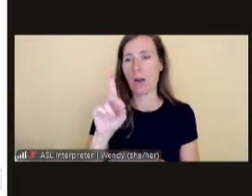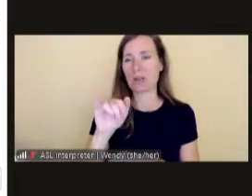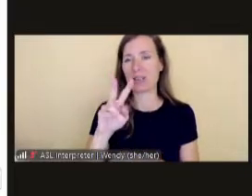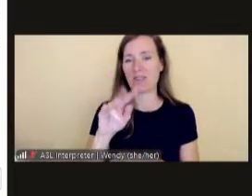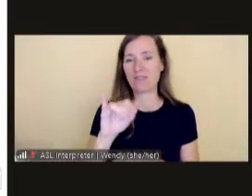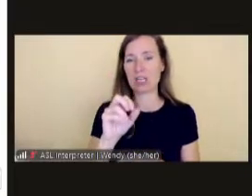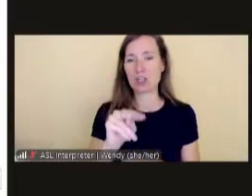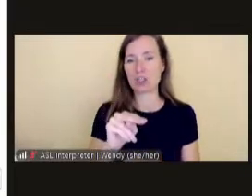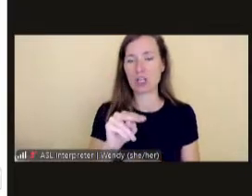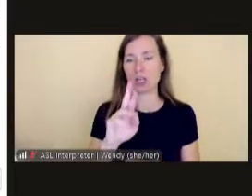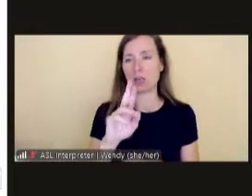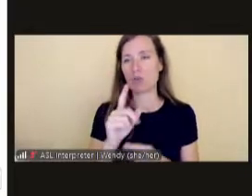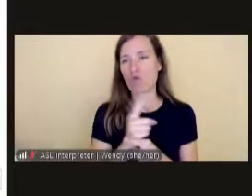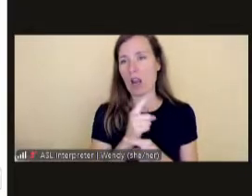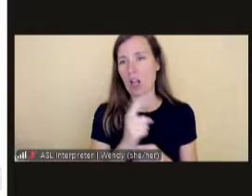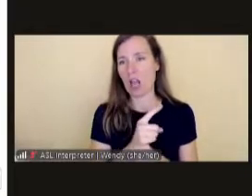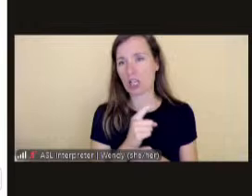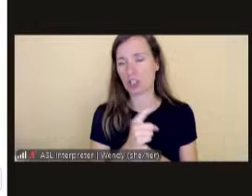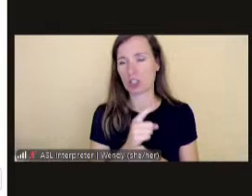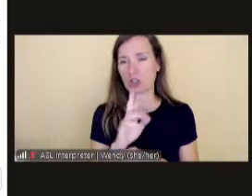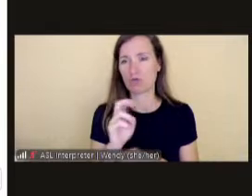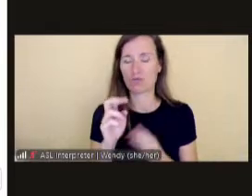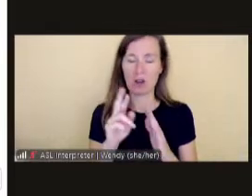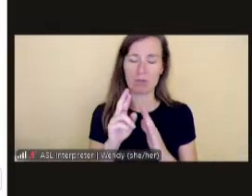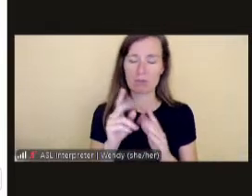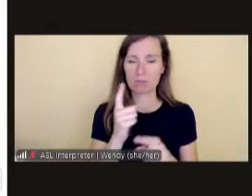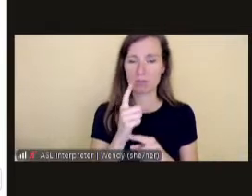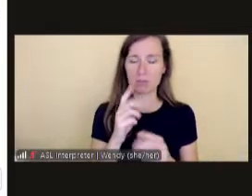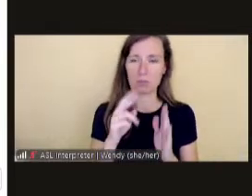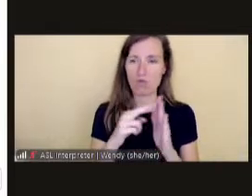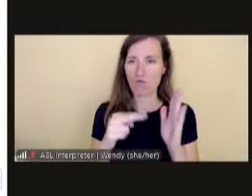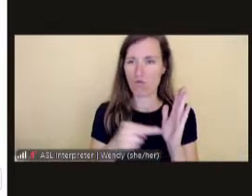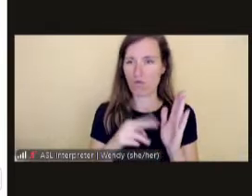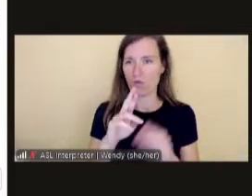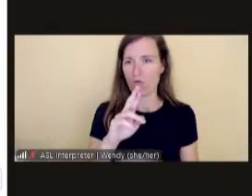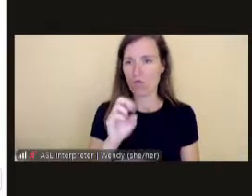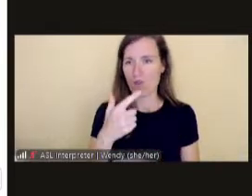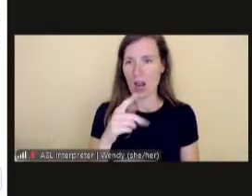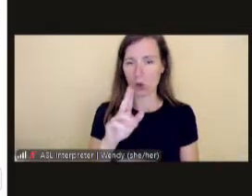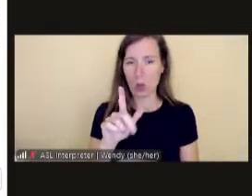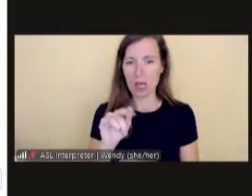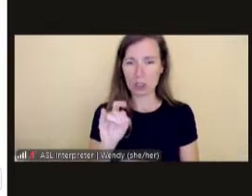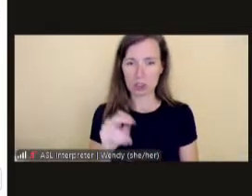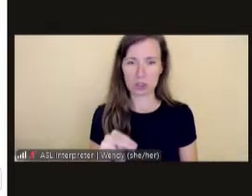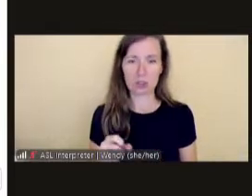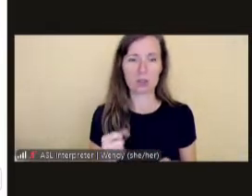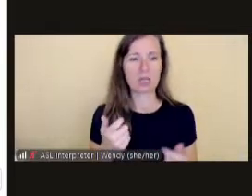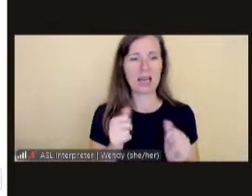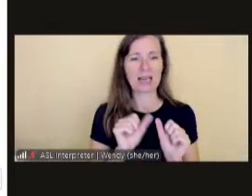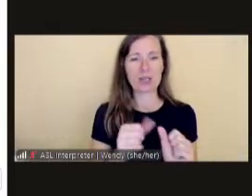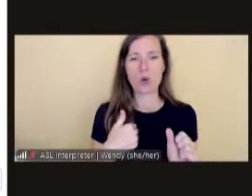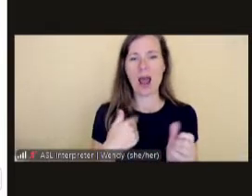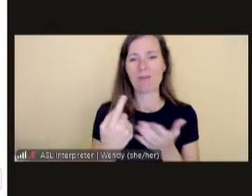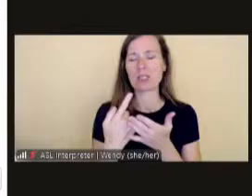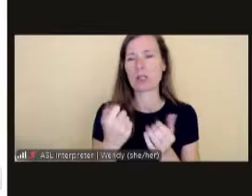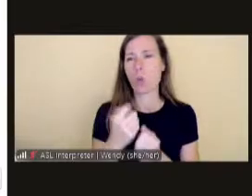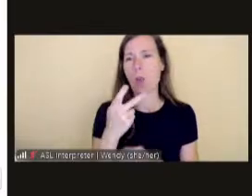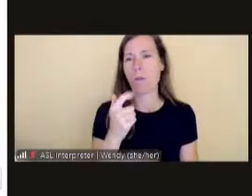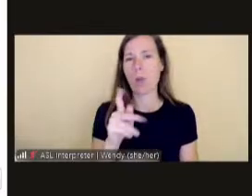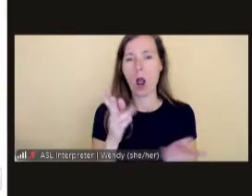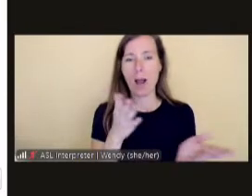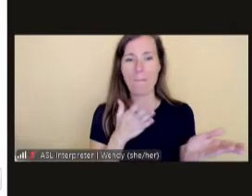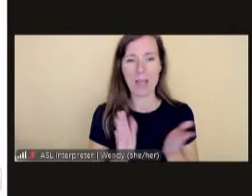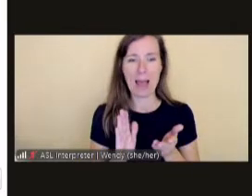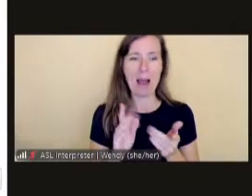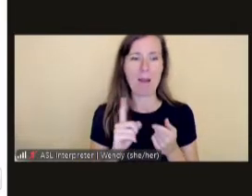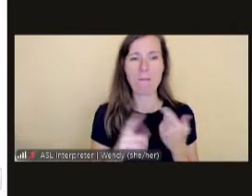have discussions with Park and Planning, but we wanted to brief the town and be able to say that we had briefed you and that